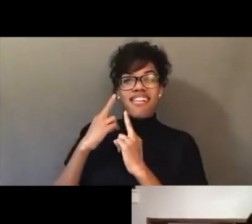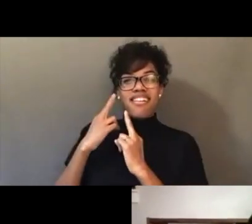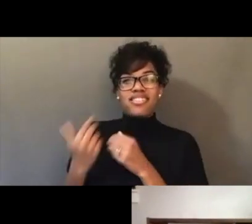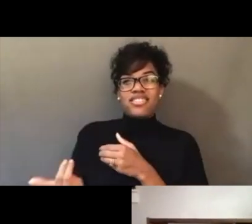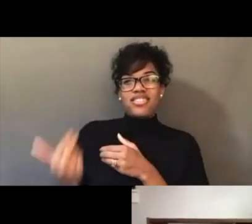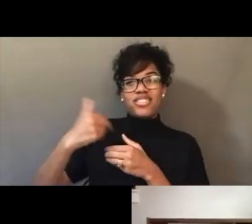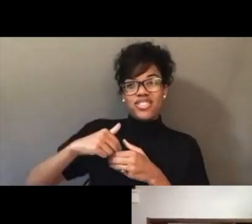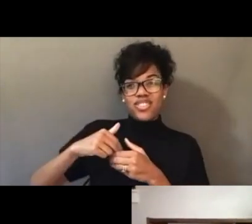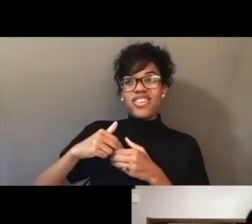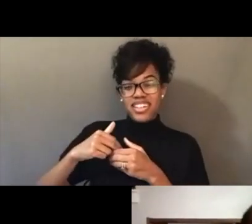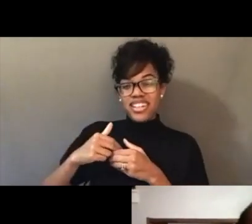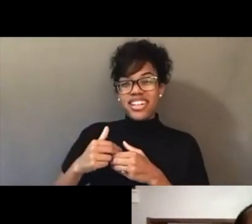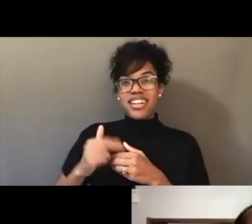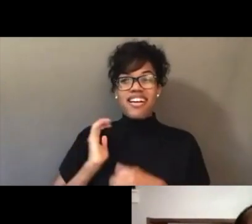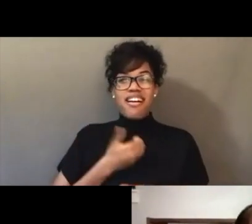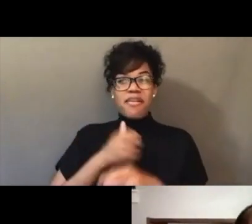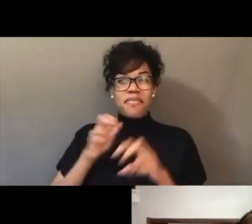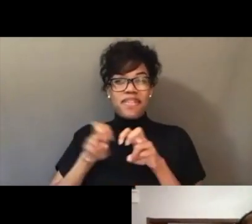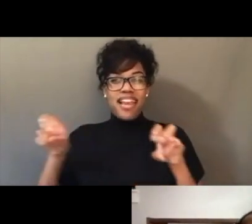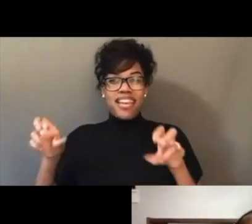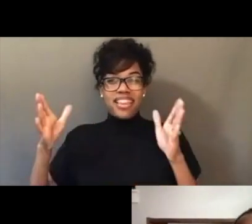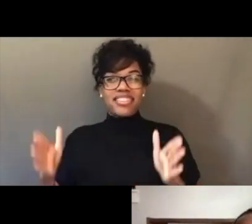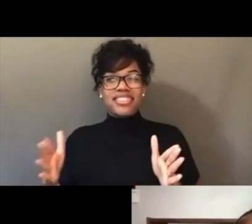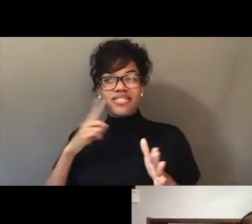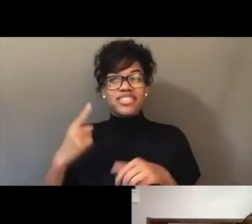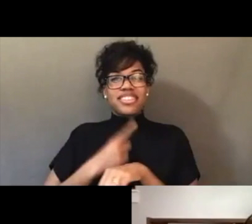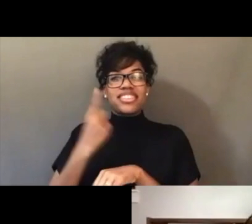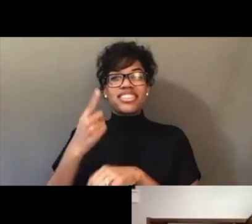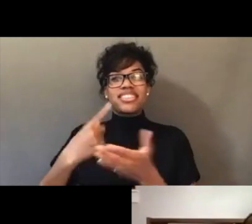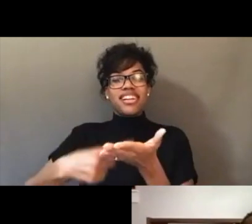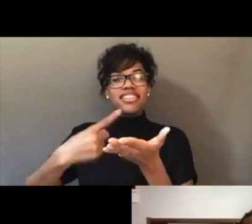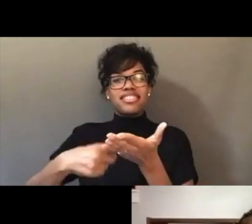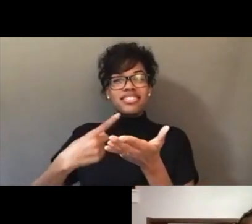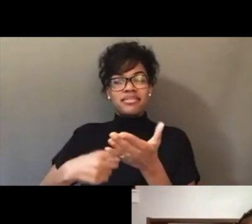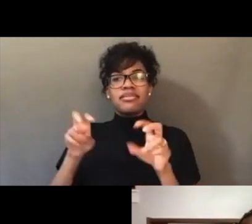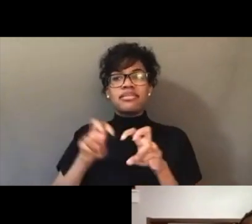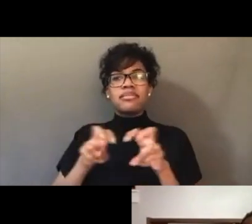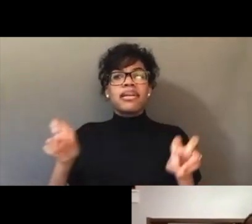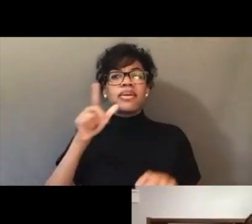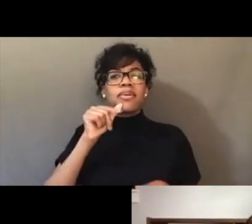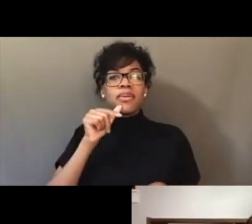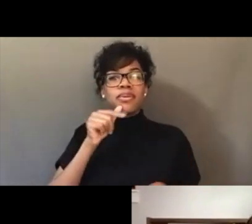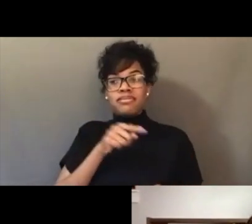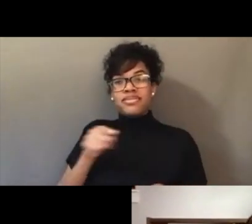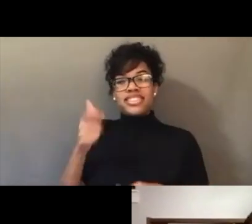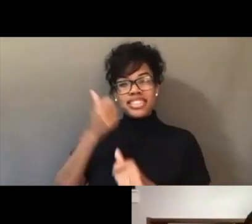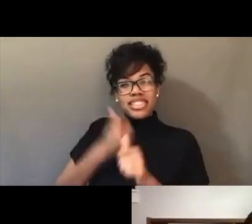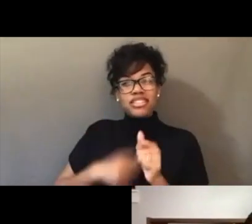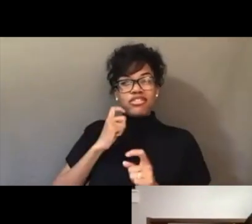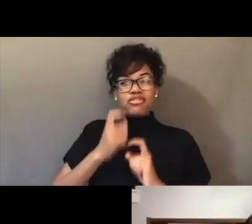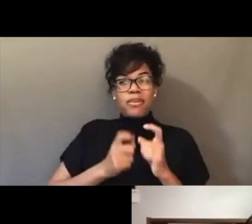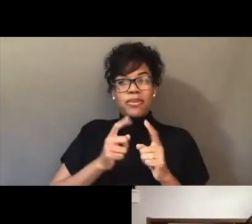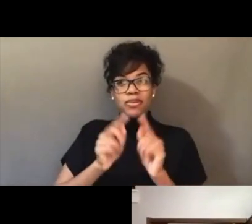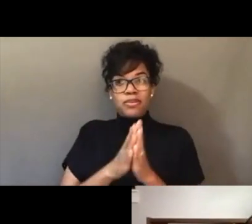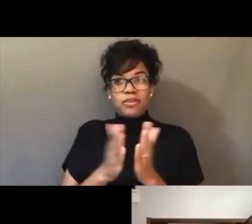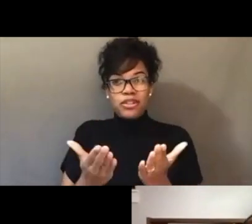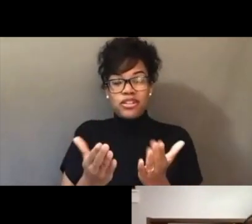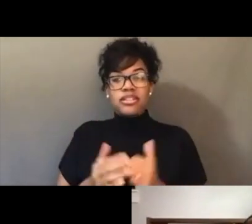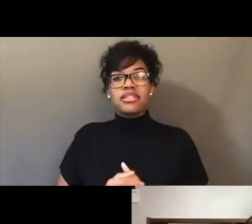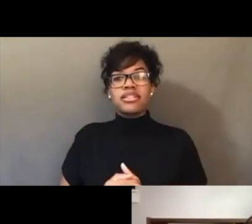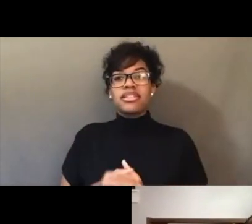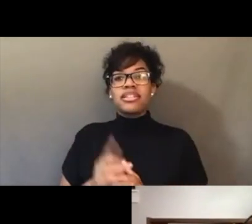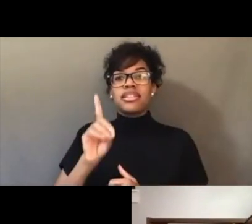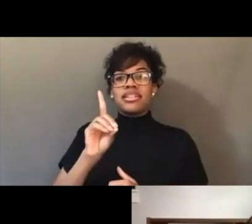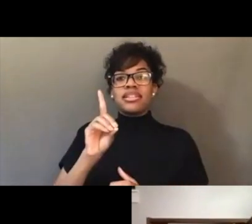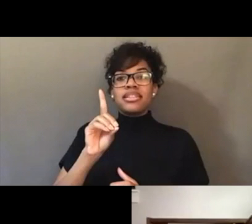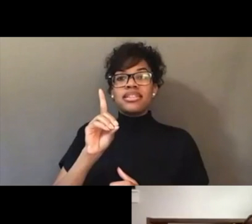to introduce our panelists for today's discussion, contributors to the new teacher book, Dyan Watson, Kara Hinderlie